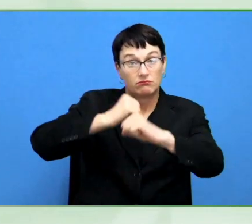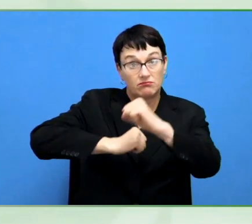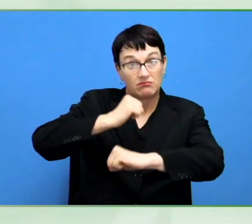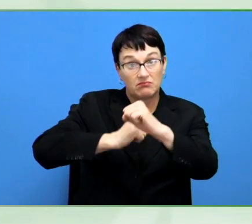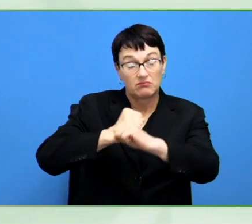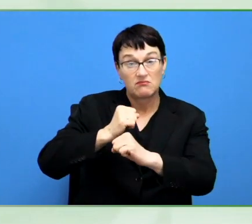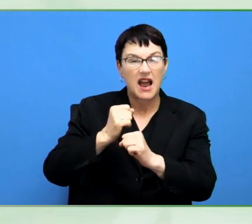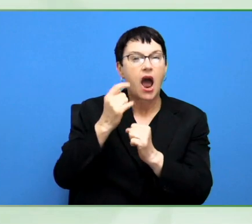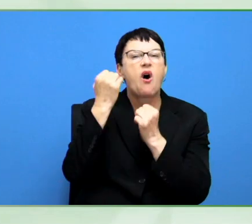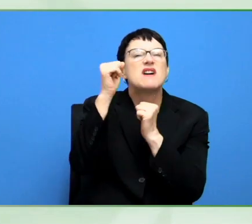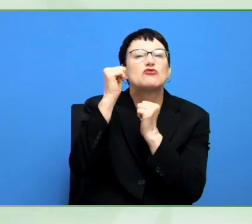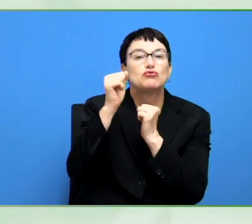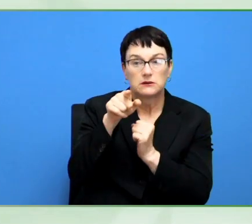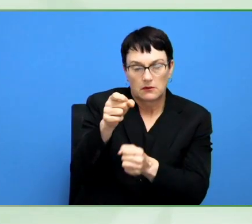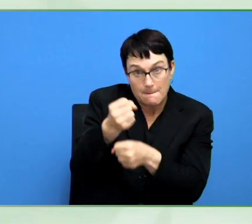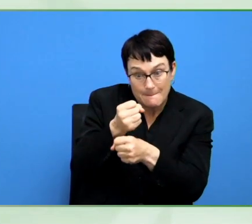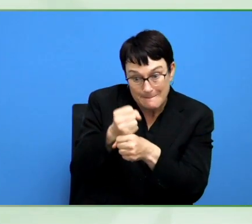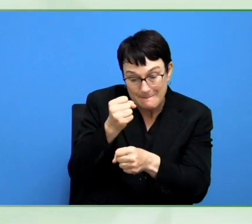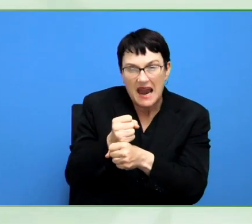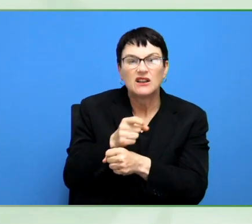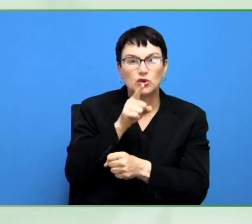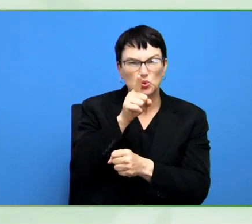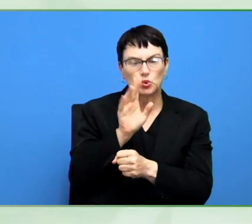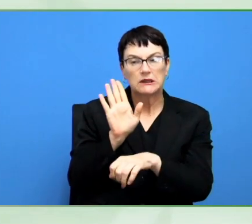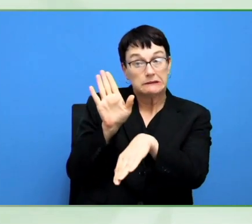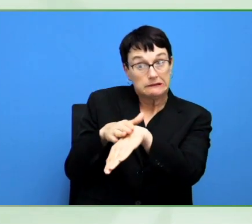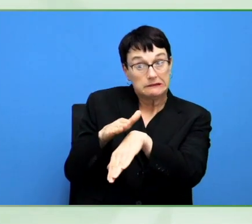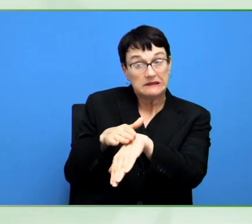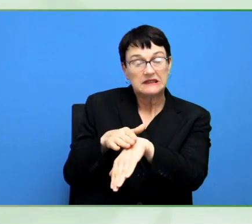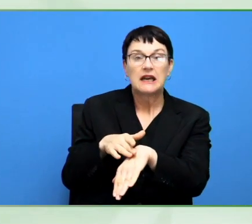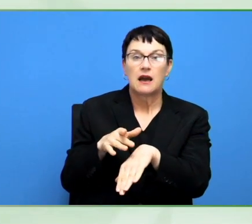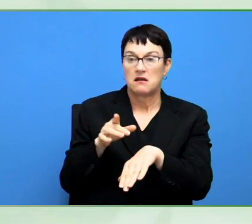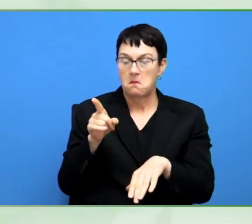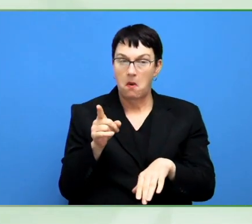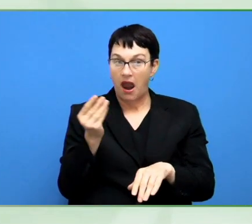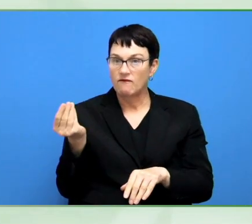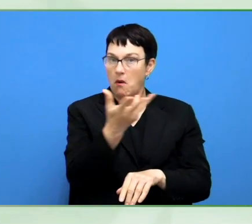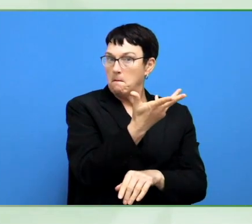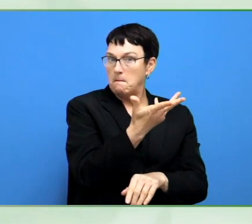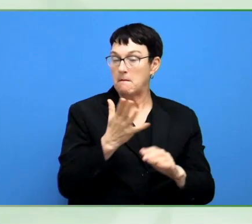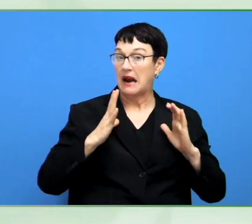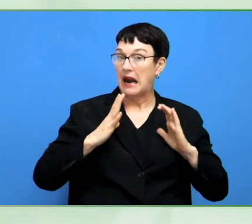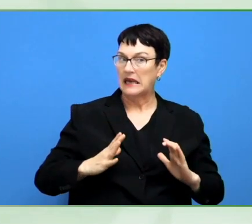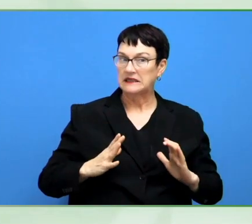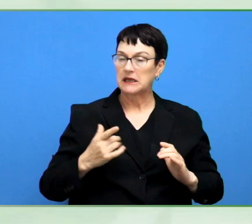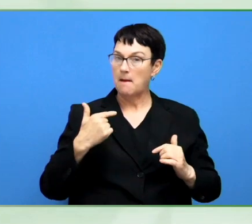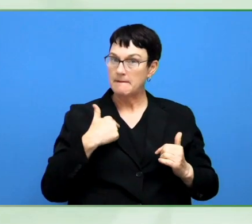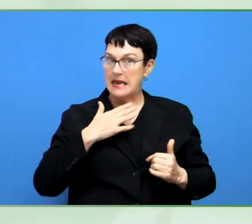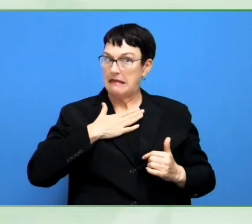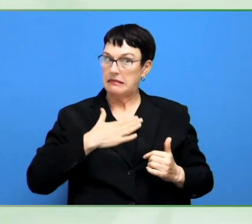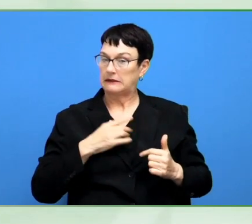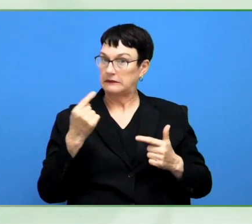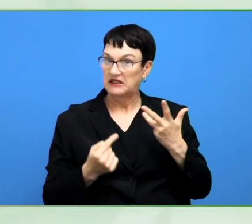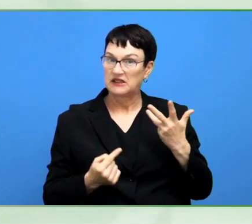there's many, I mean, you're collecting a lot, but there must be many, many more that are still thrown away or in people's wardrobes or under their